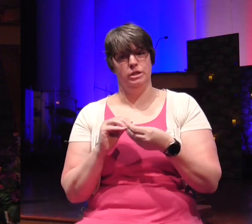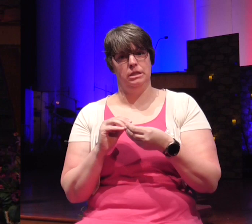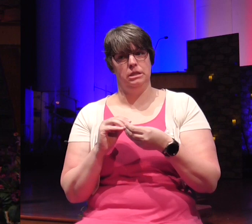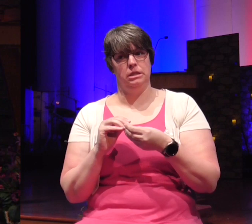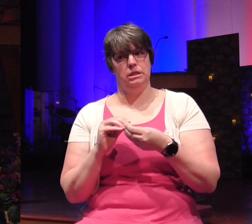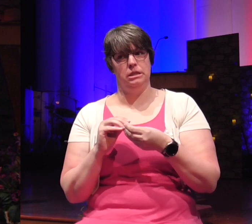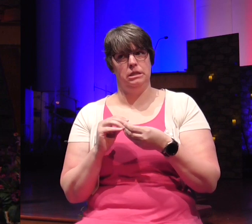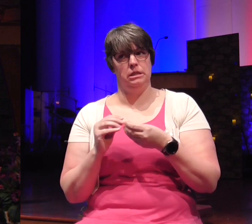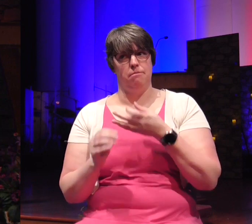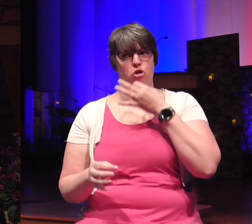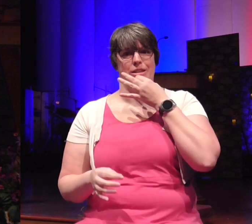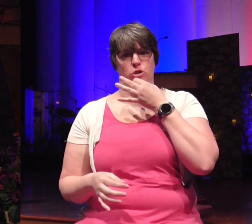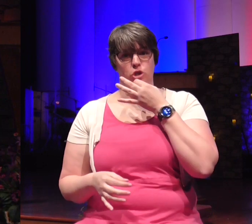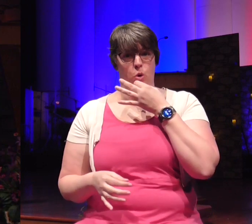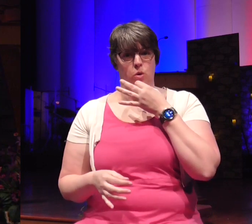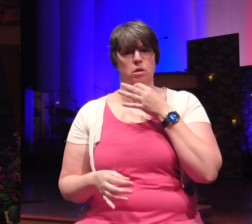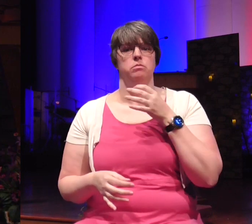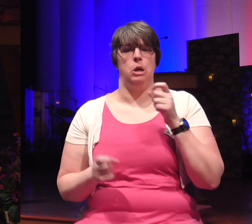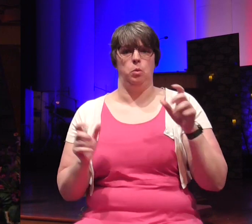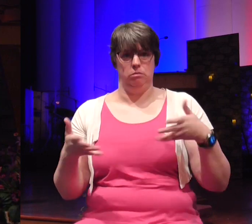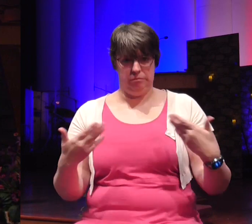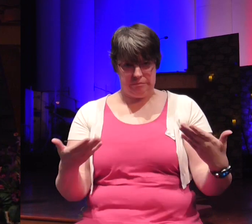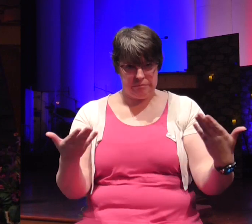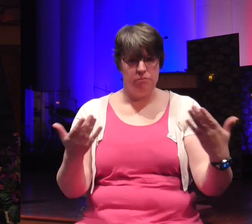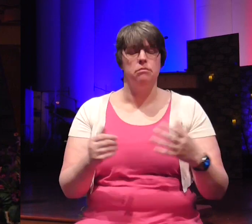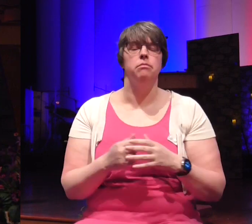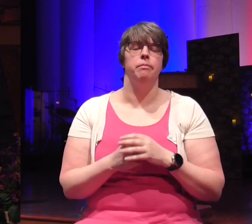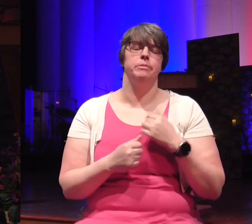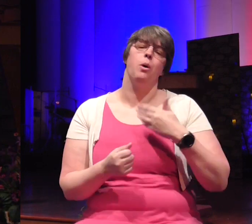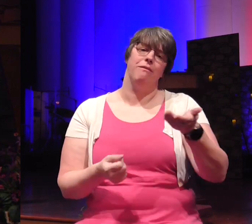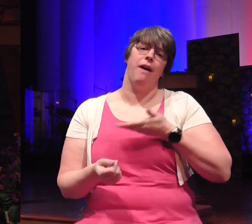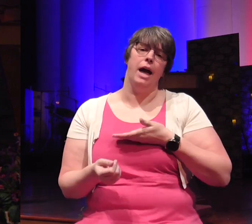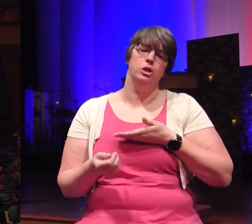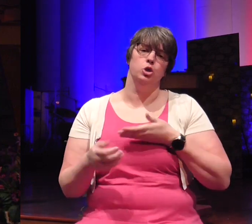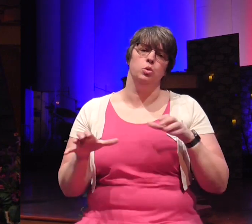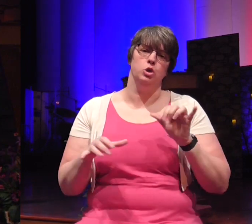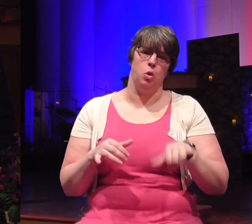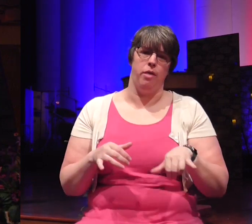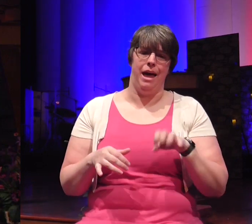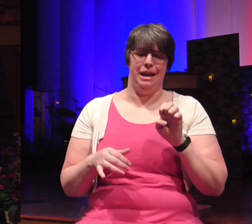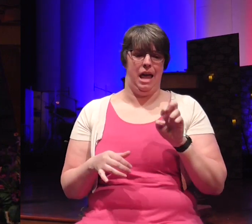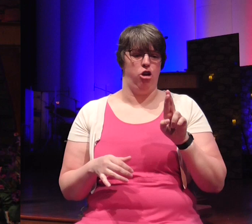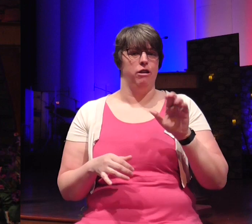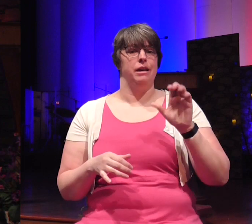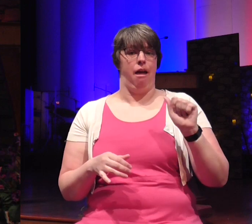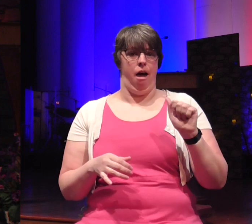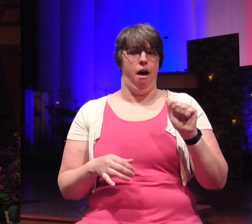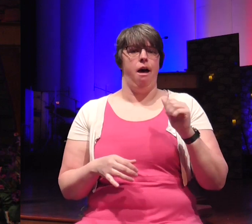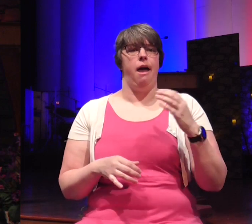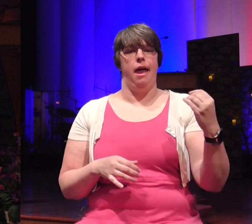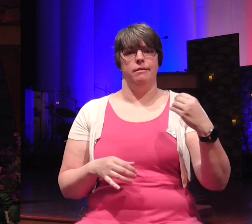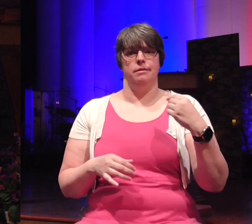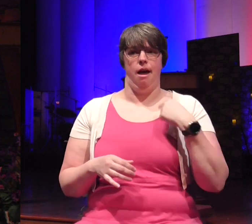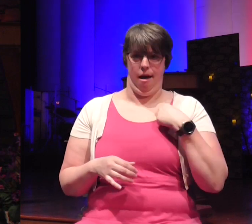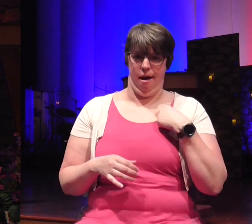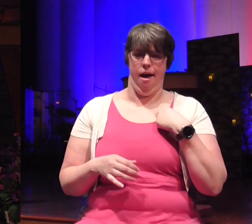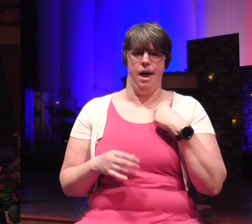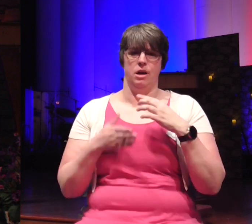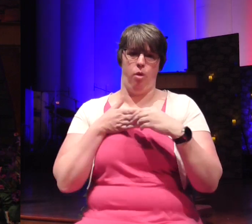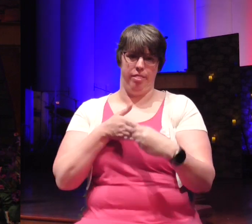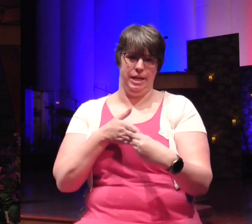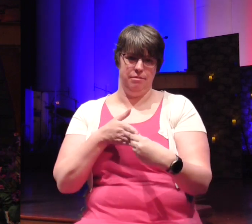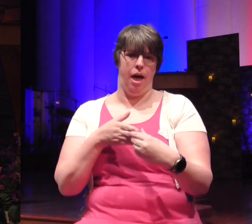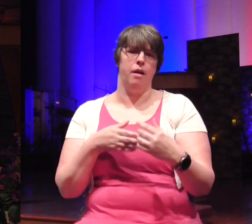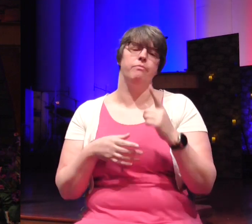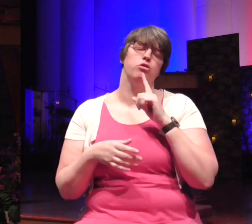assignments in fairly quickly. So you've got to act on this, but I invite you to do that. Erica and I, along with Karen Thomas, lead that, and it'd